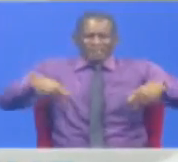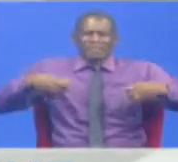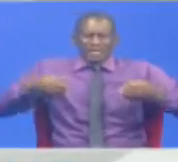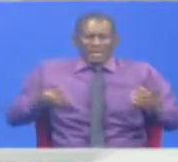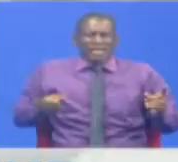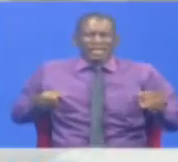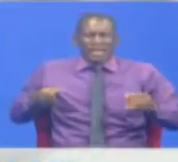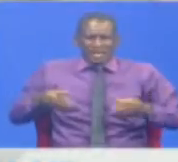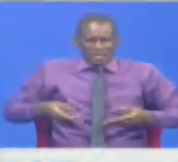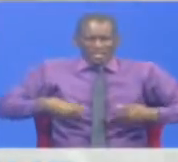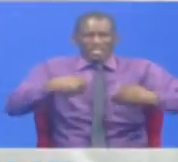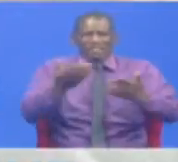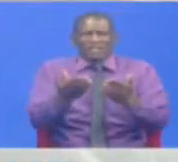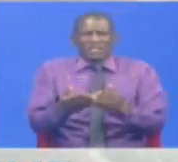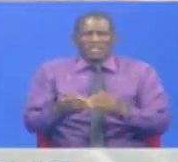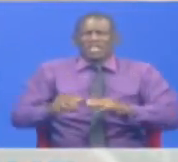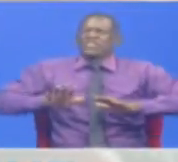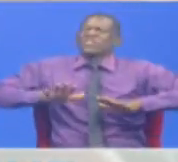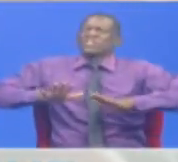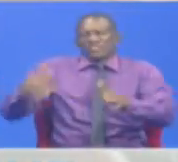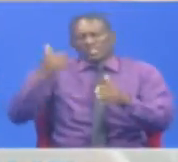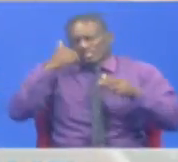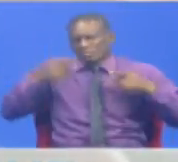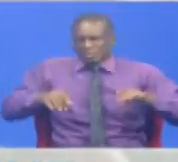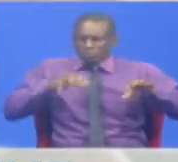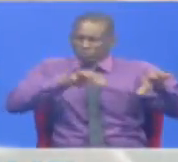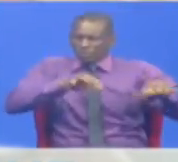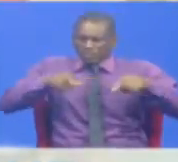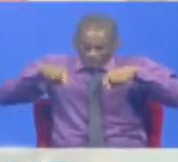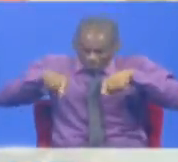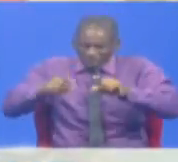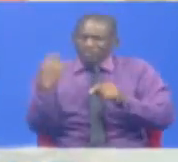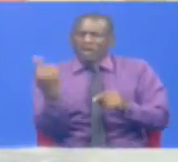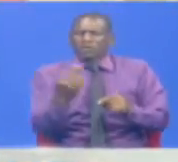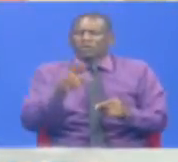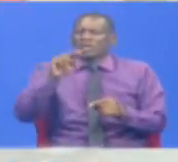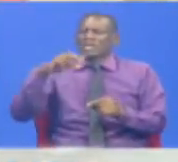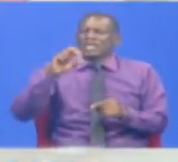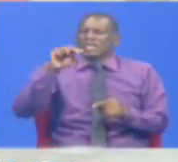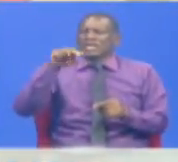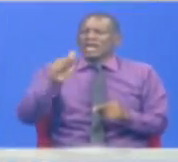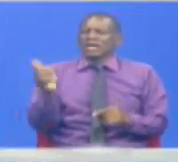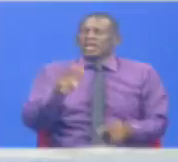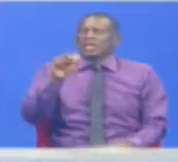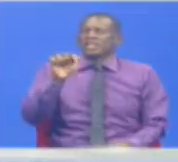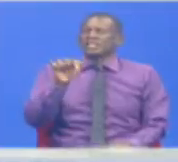leaving ailing patients to fend for themselves. Gina Kirori, NTV.